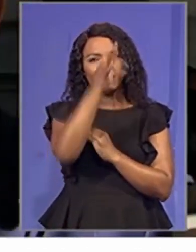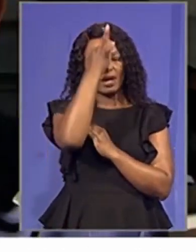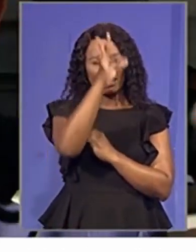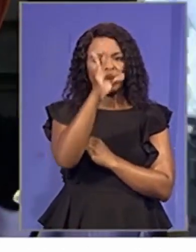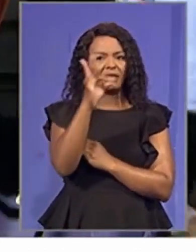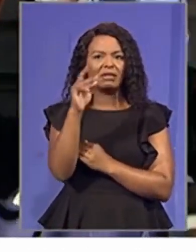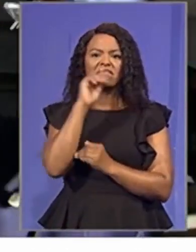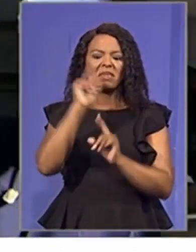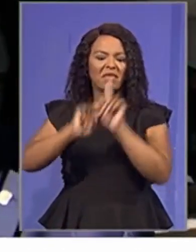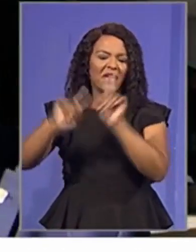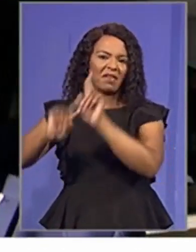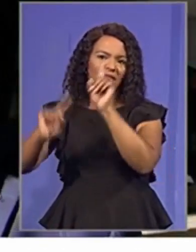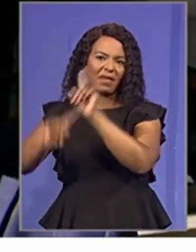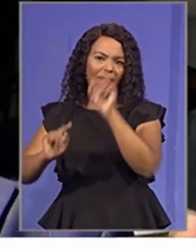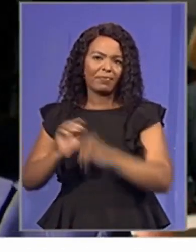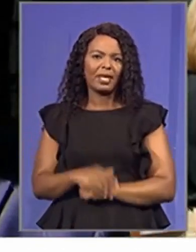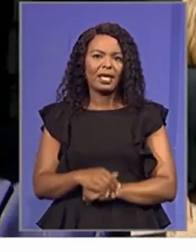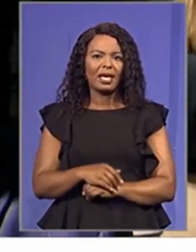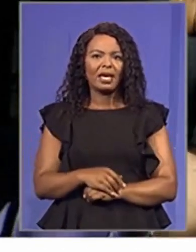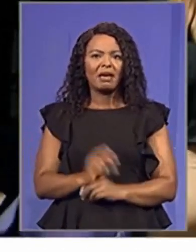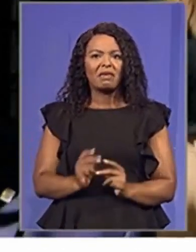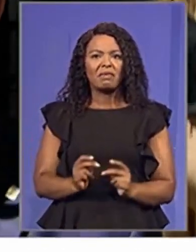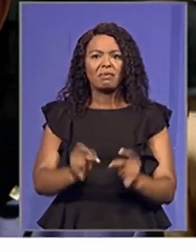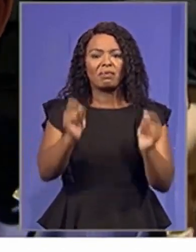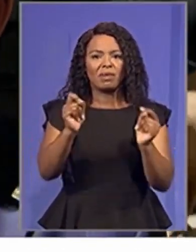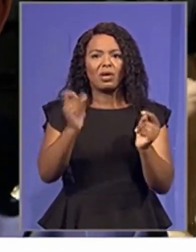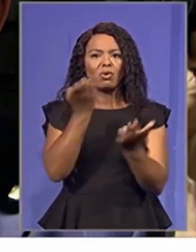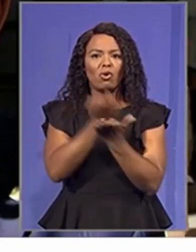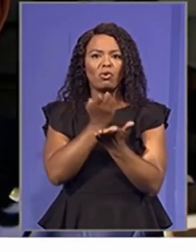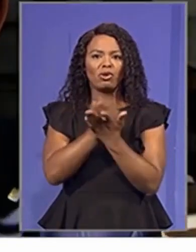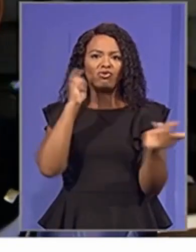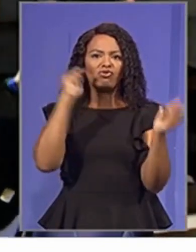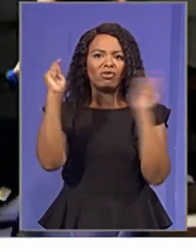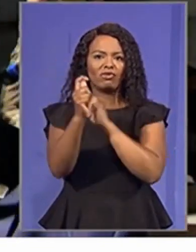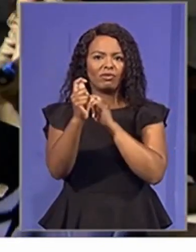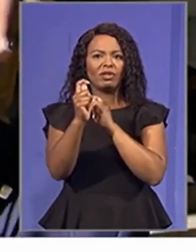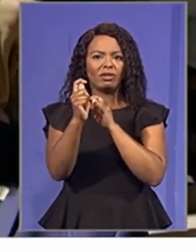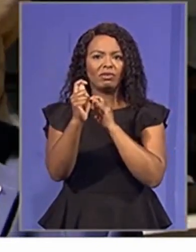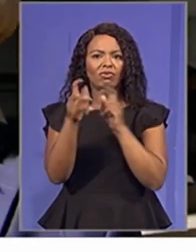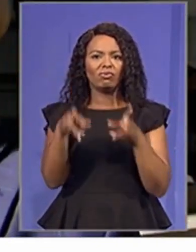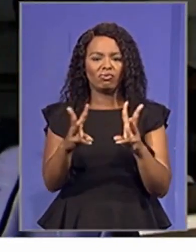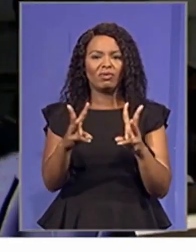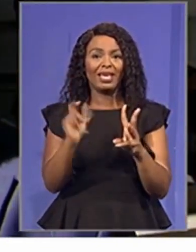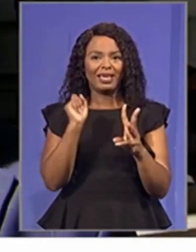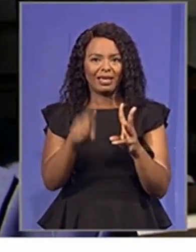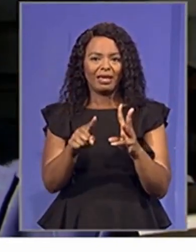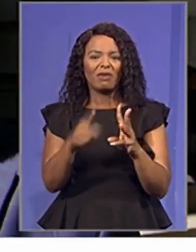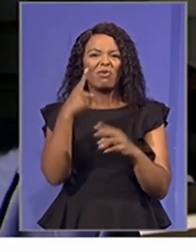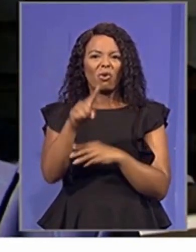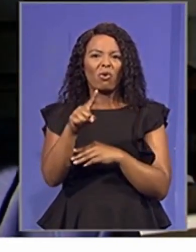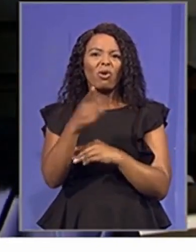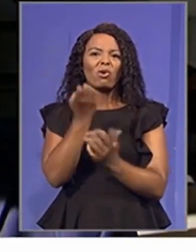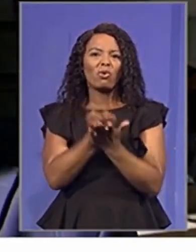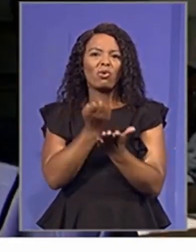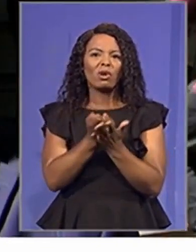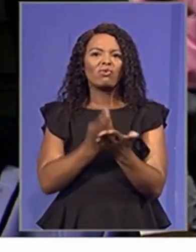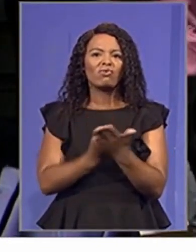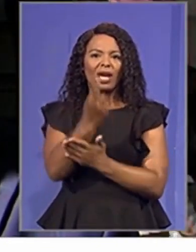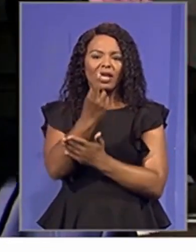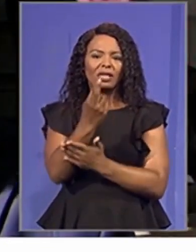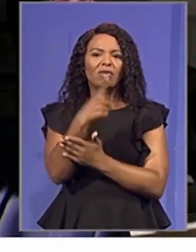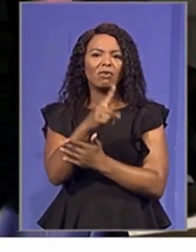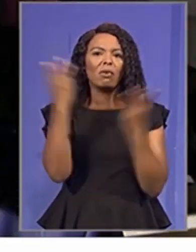the Radical Economic Transformation Movement is about the fundamental economic rights of the majority of